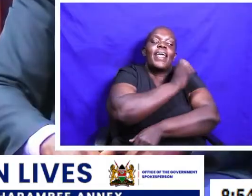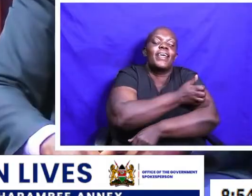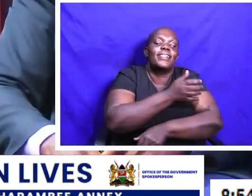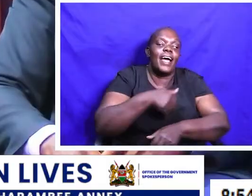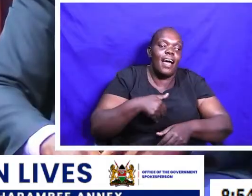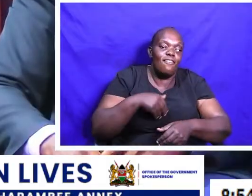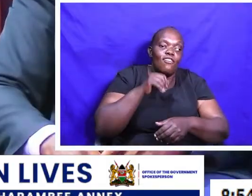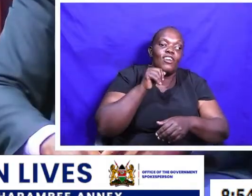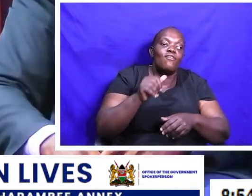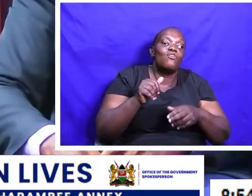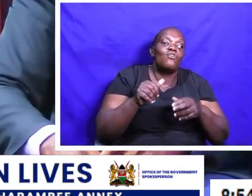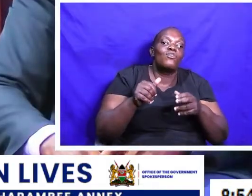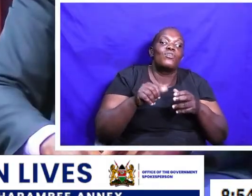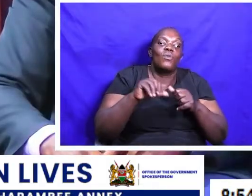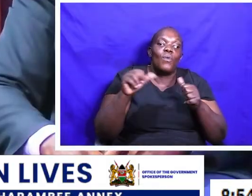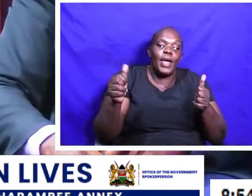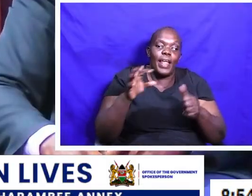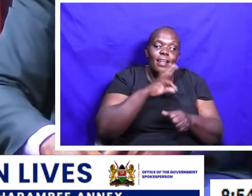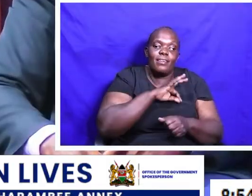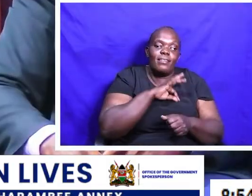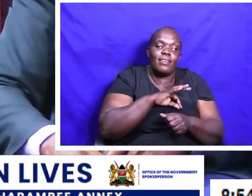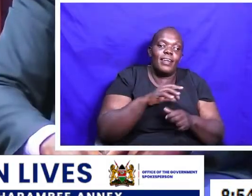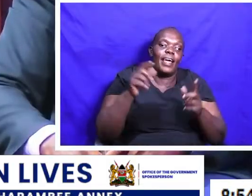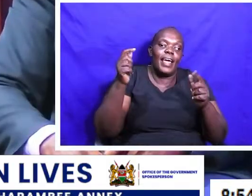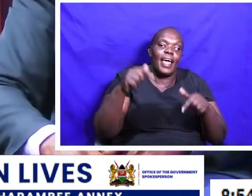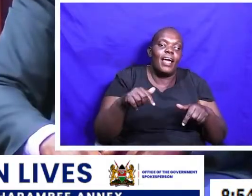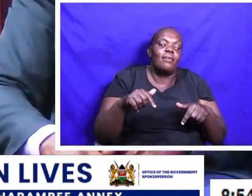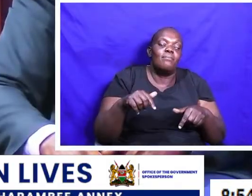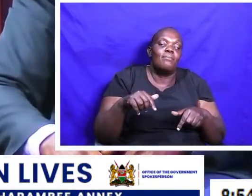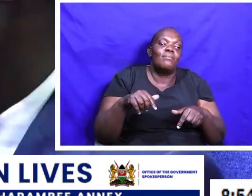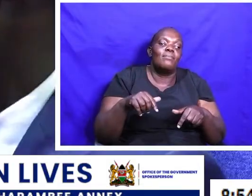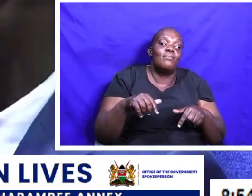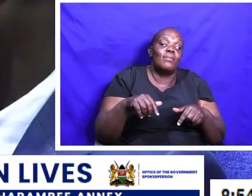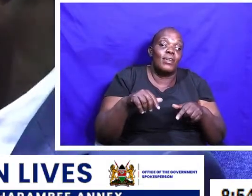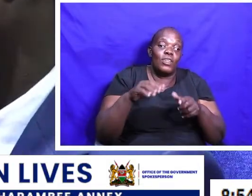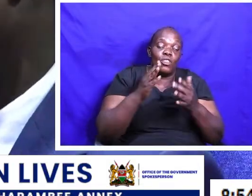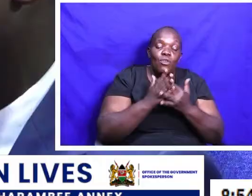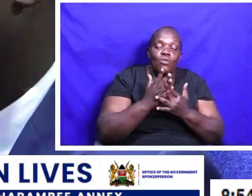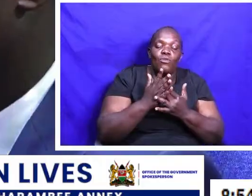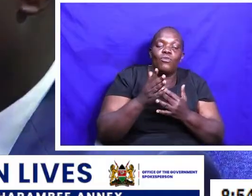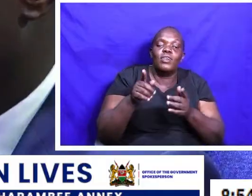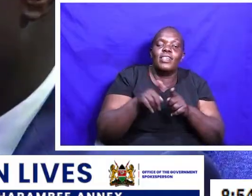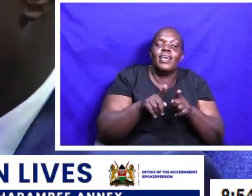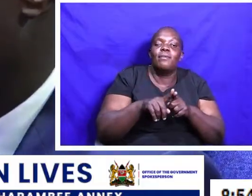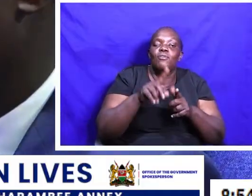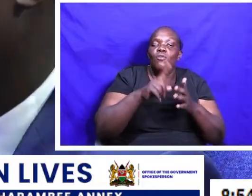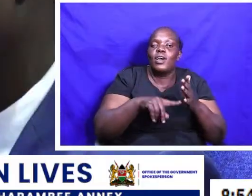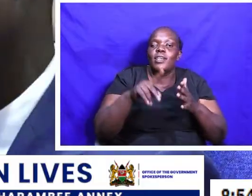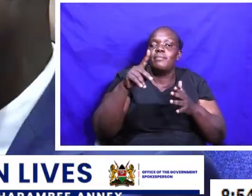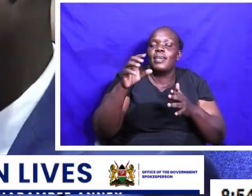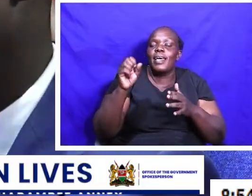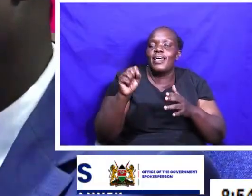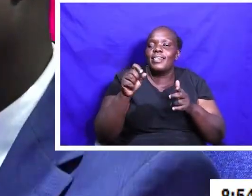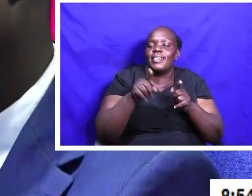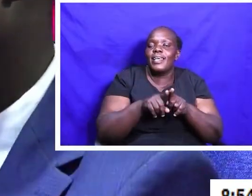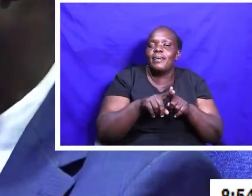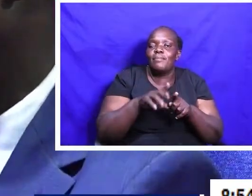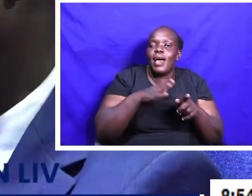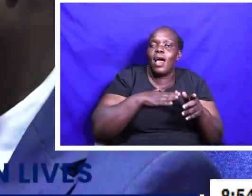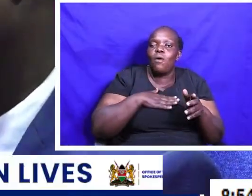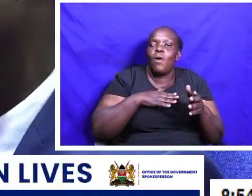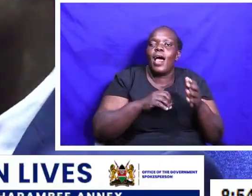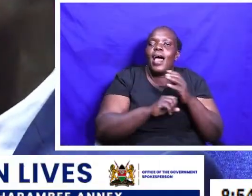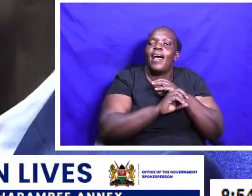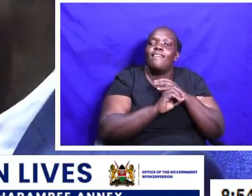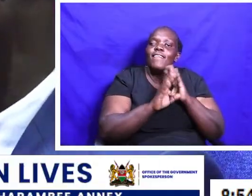energetic, and if they are not harnessed well, they can turn into something else. So, but through the support of PS and